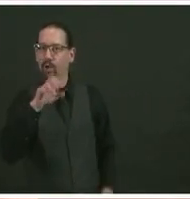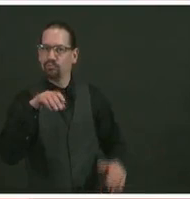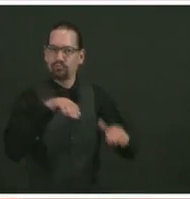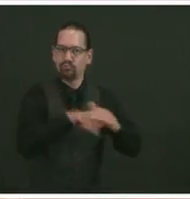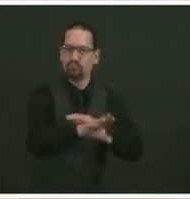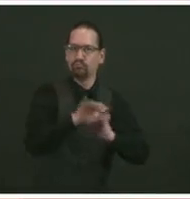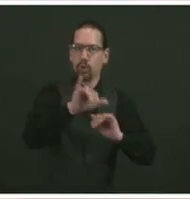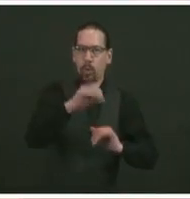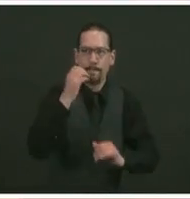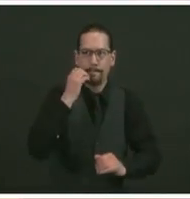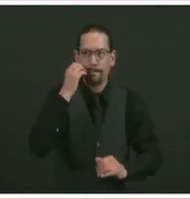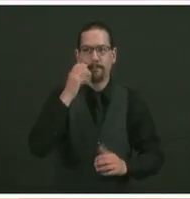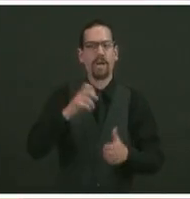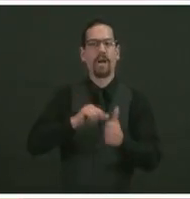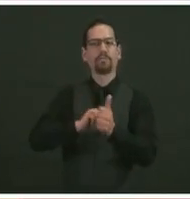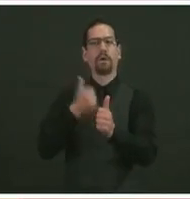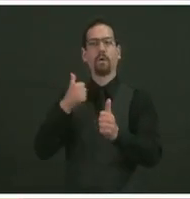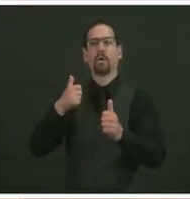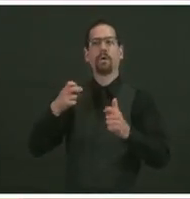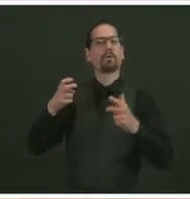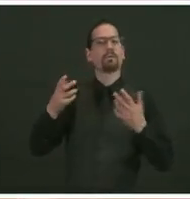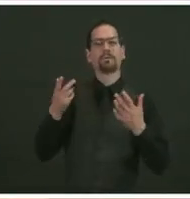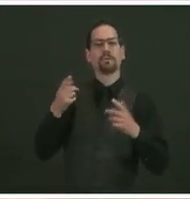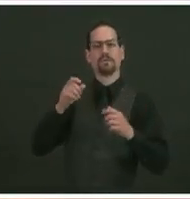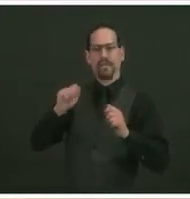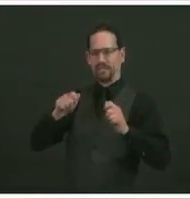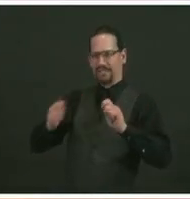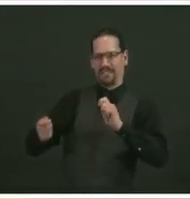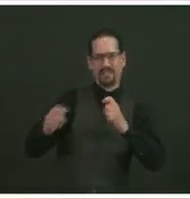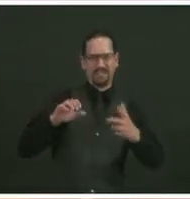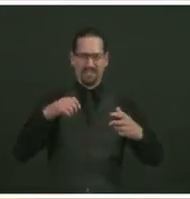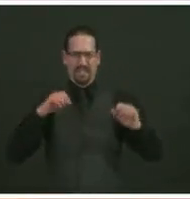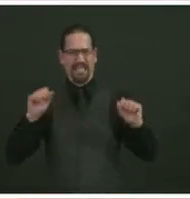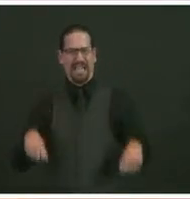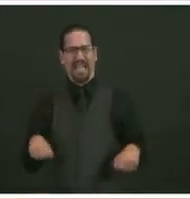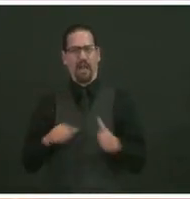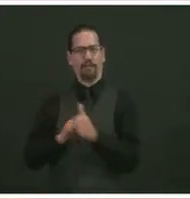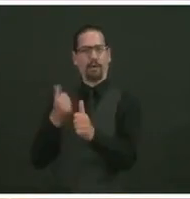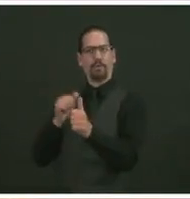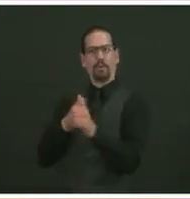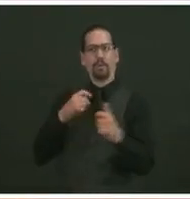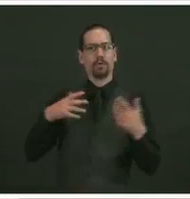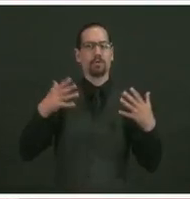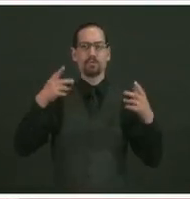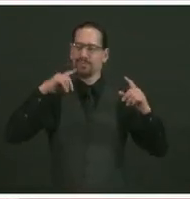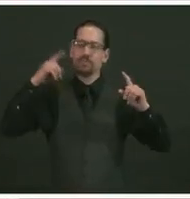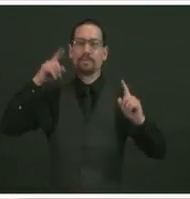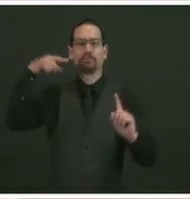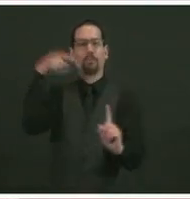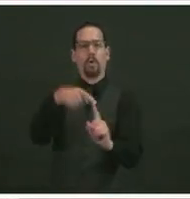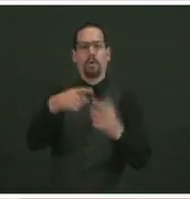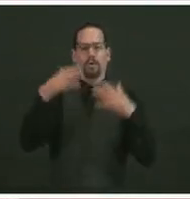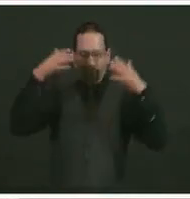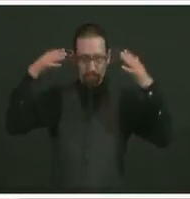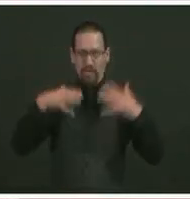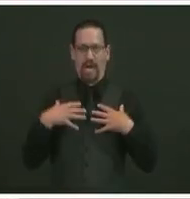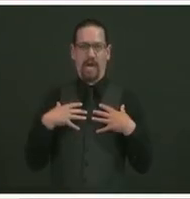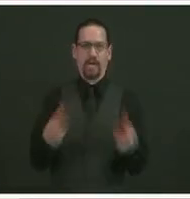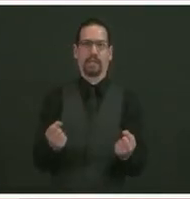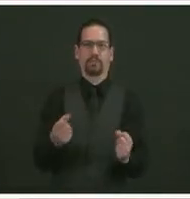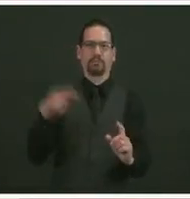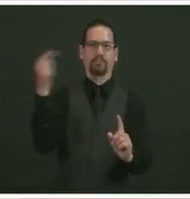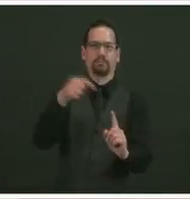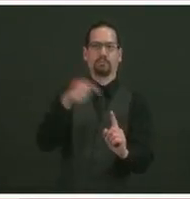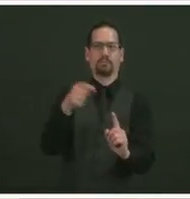efforts, and really towards health, you know, a focus on health and equity,